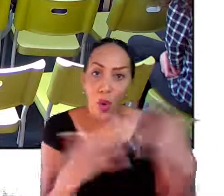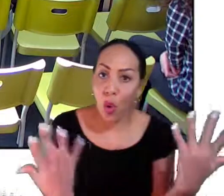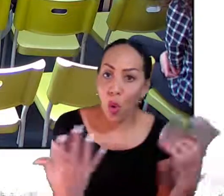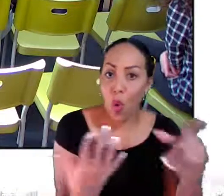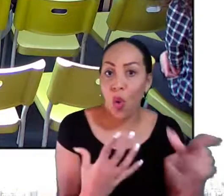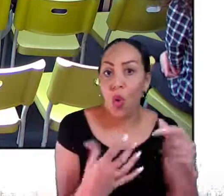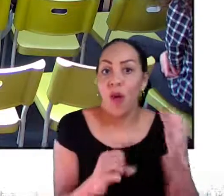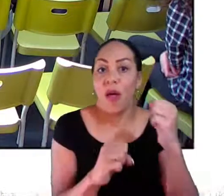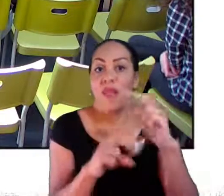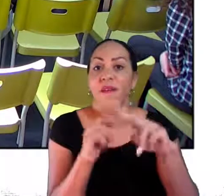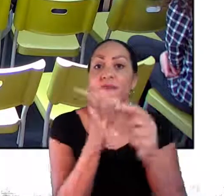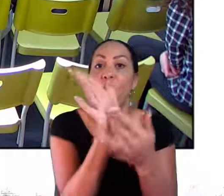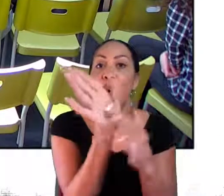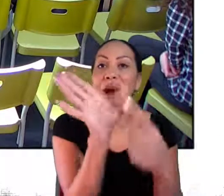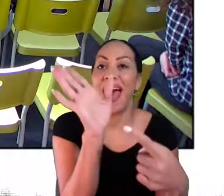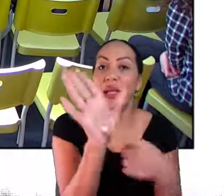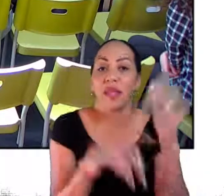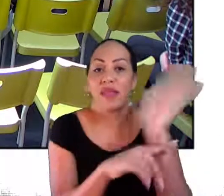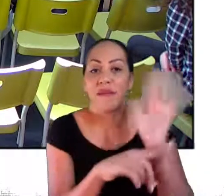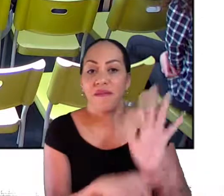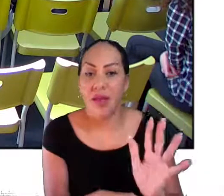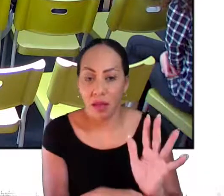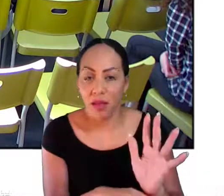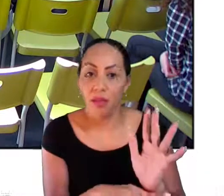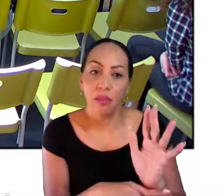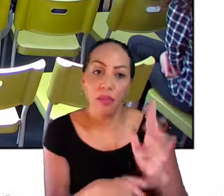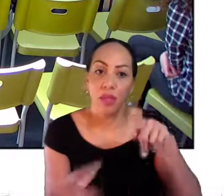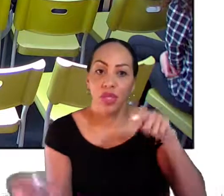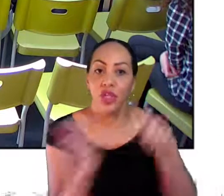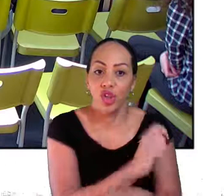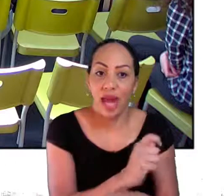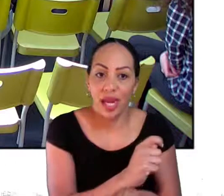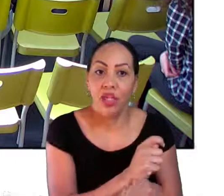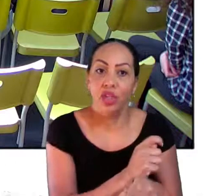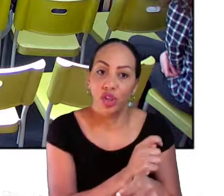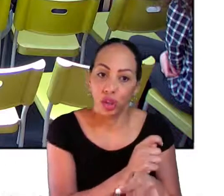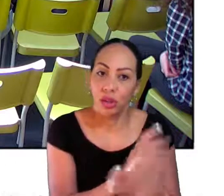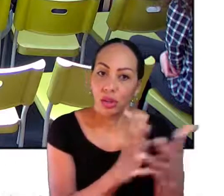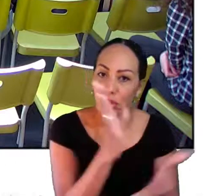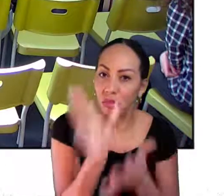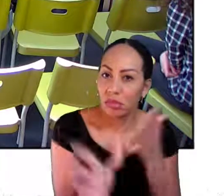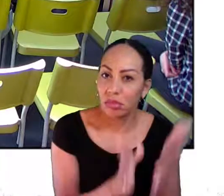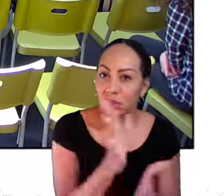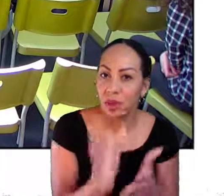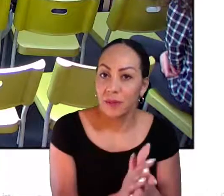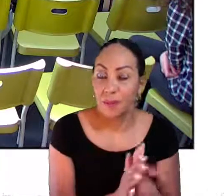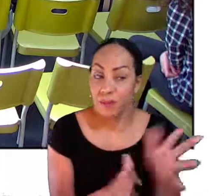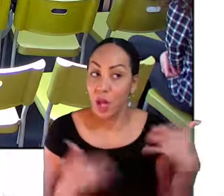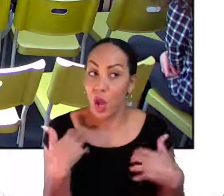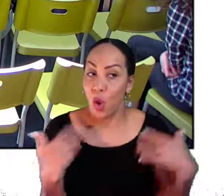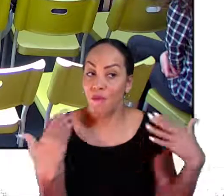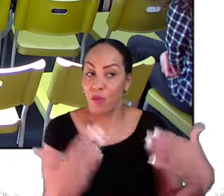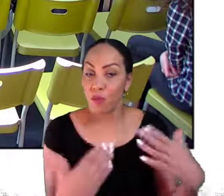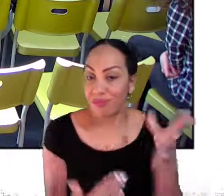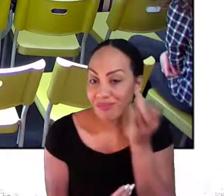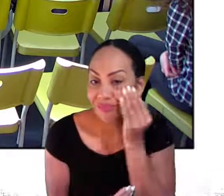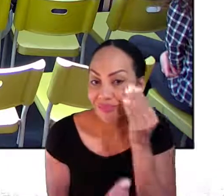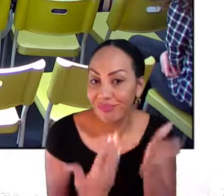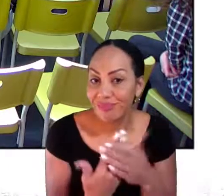people to contribute and less onerous. Yeah. Look forward to it.